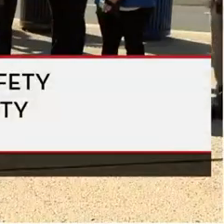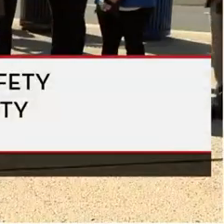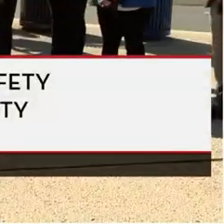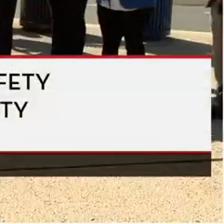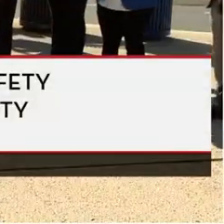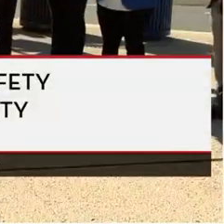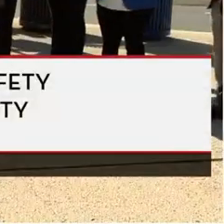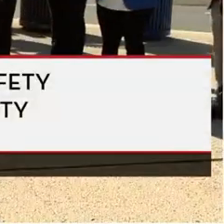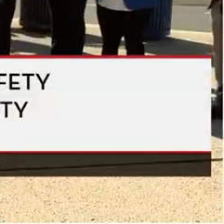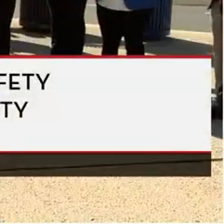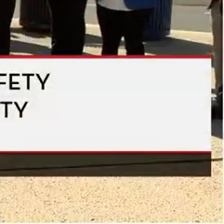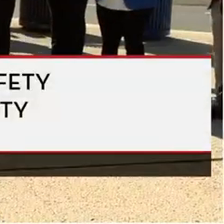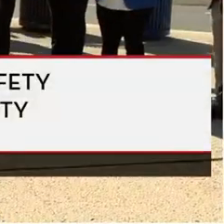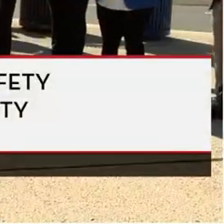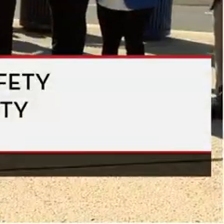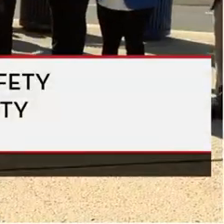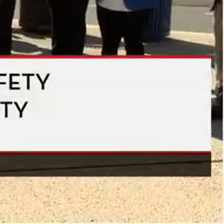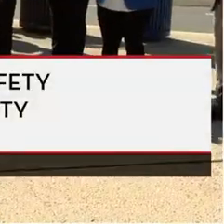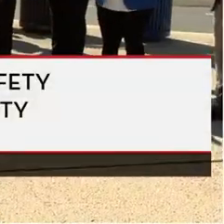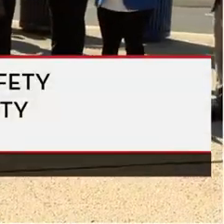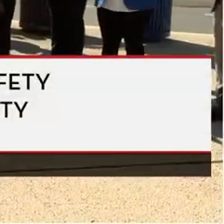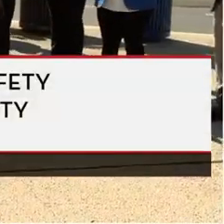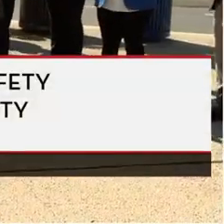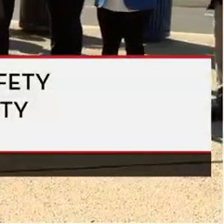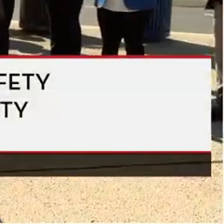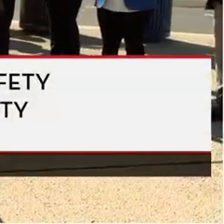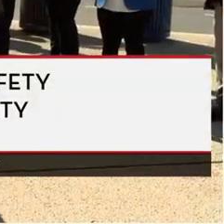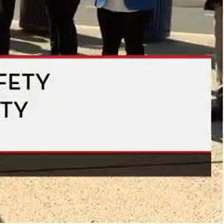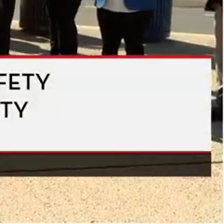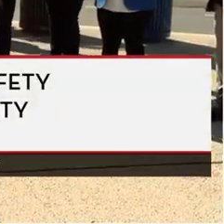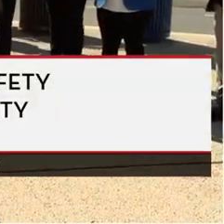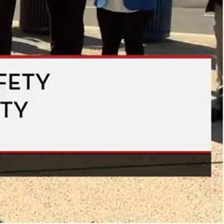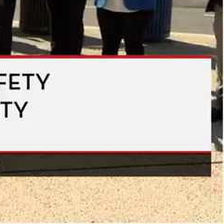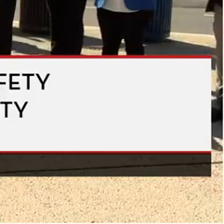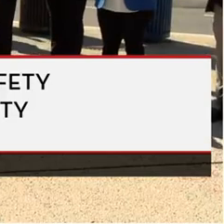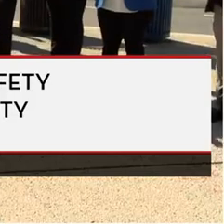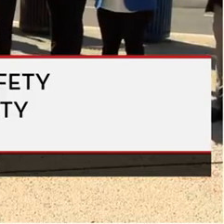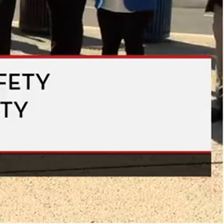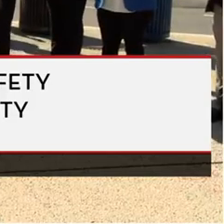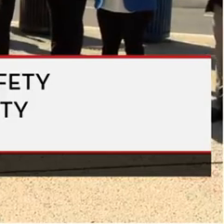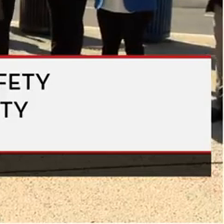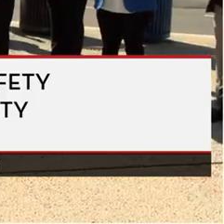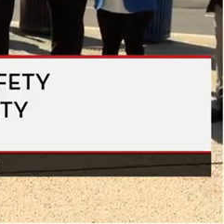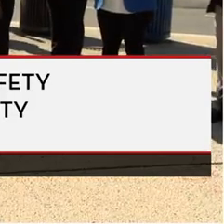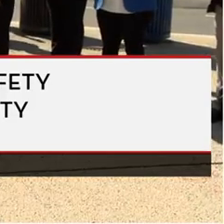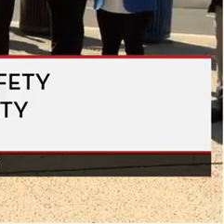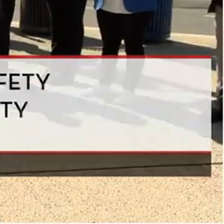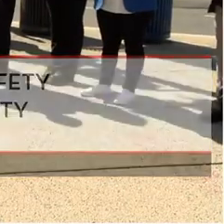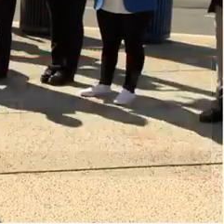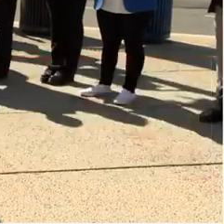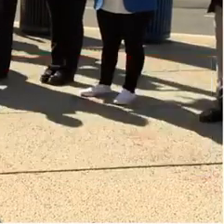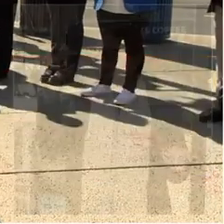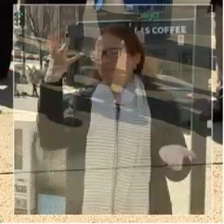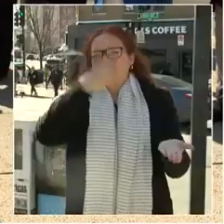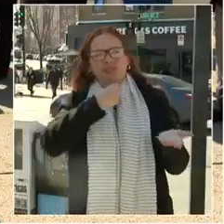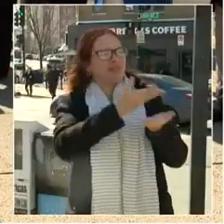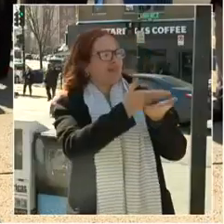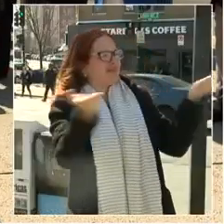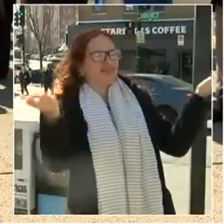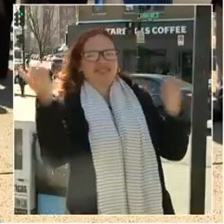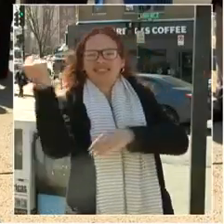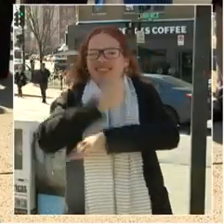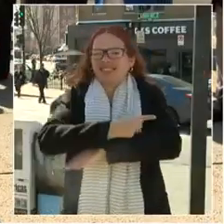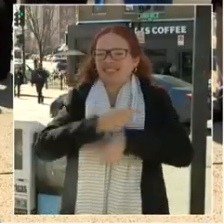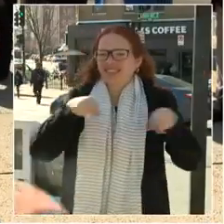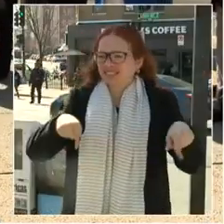Good afternoon, everybody. It is wonderful to be in beautiful Adams Morgan here